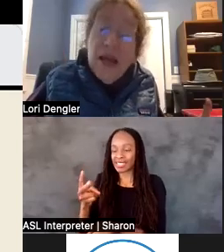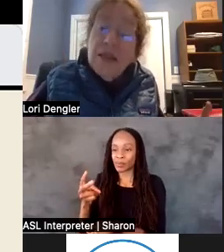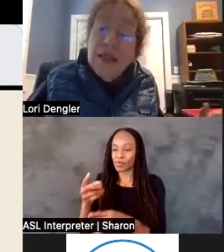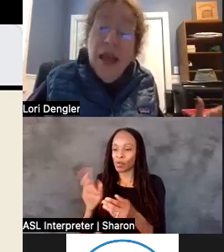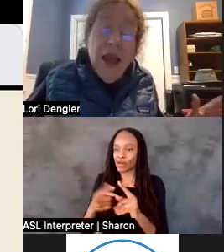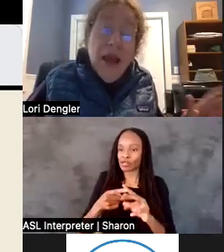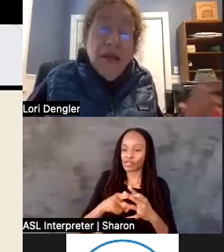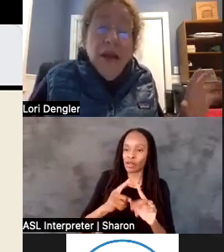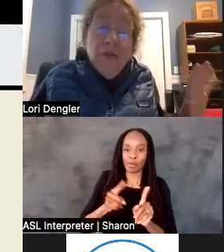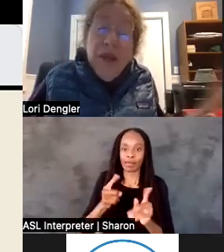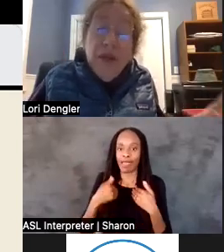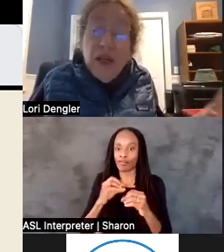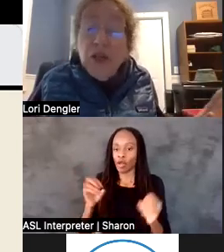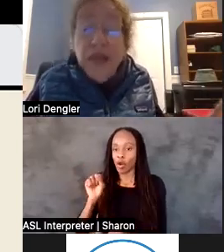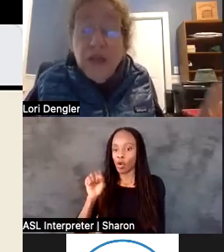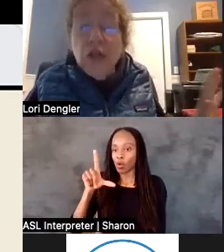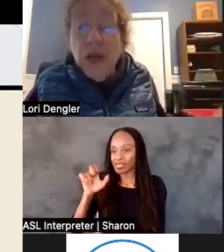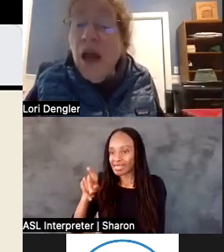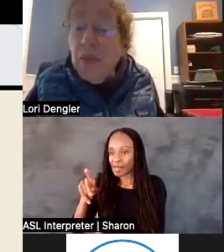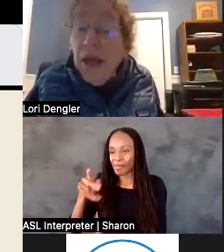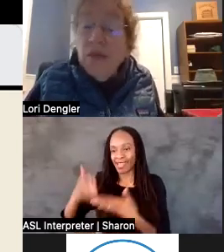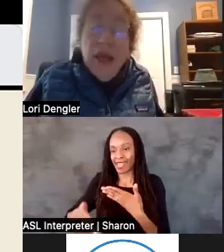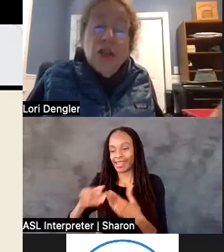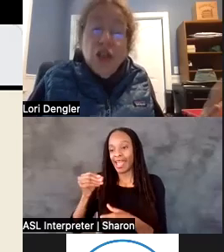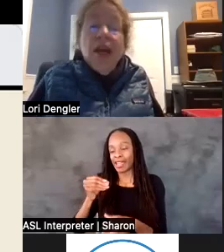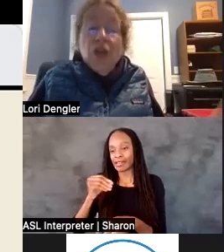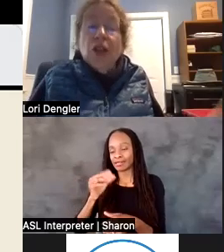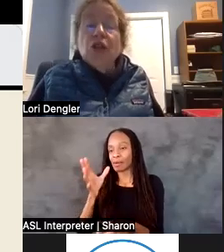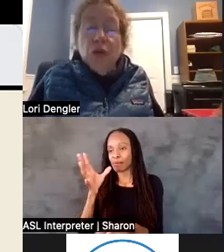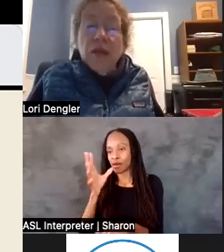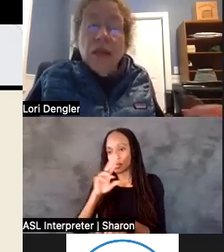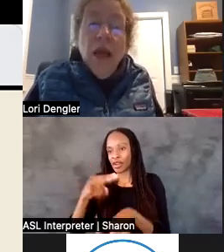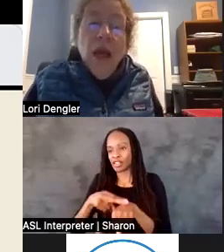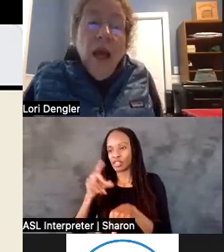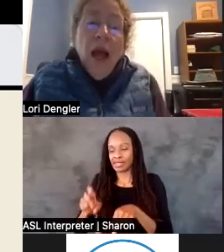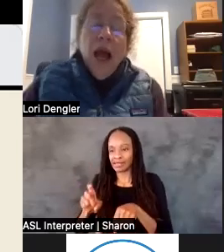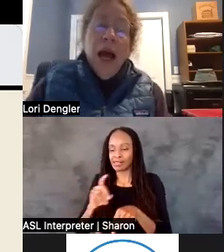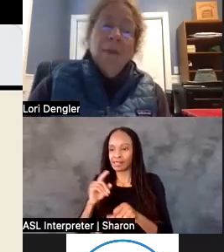the ends, and Mother Nature needs to accommodate that change in stress.